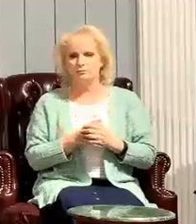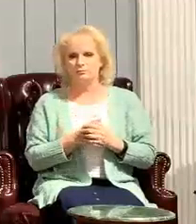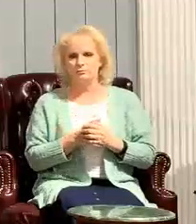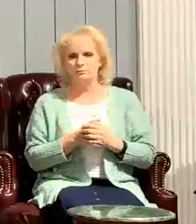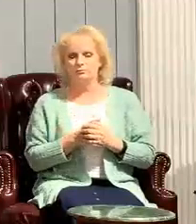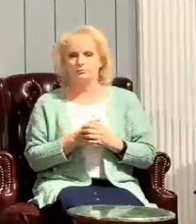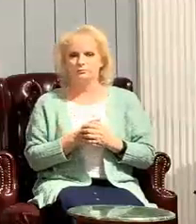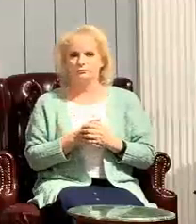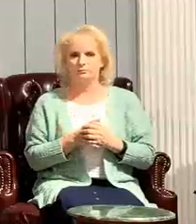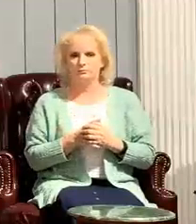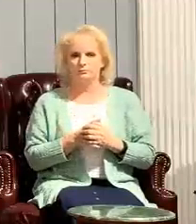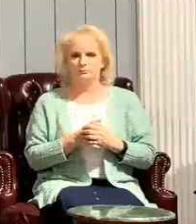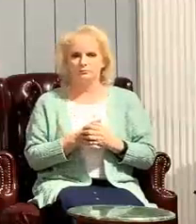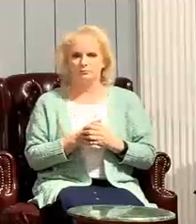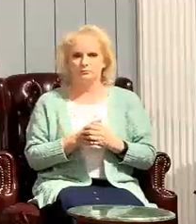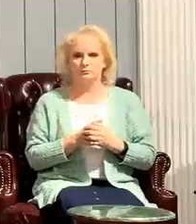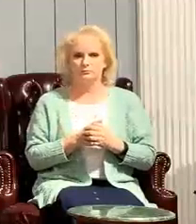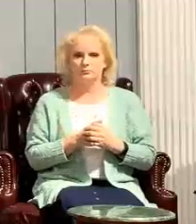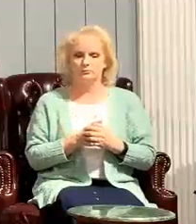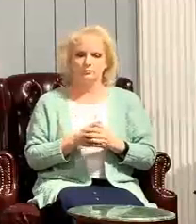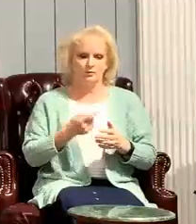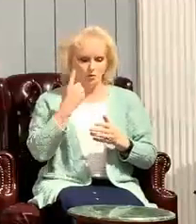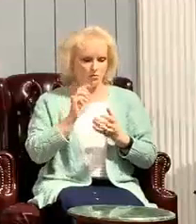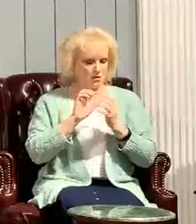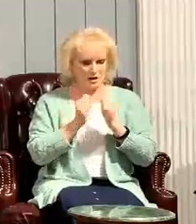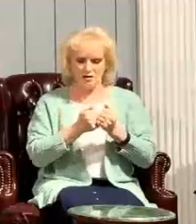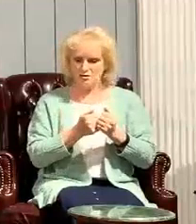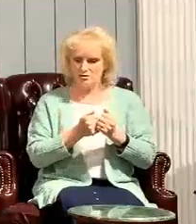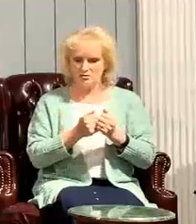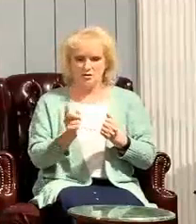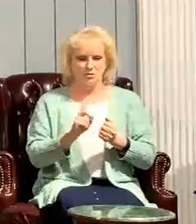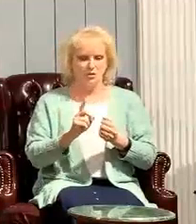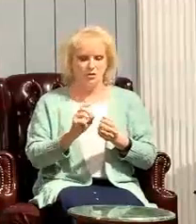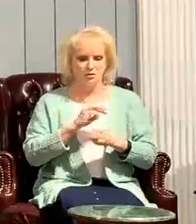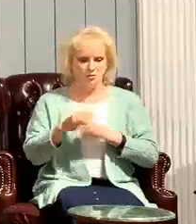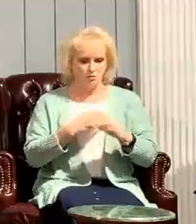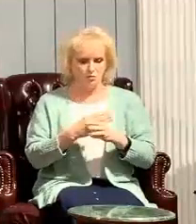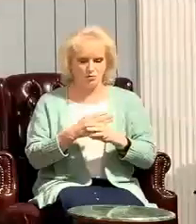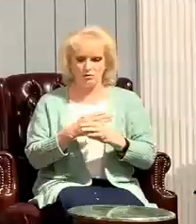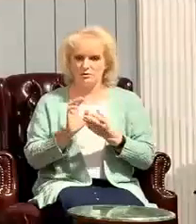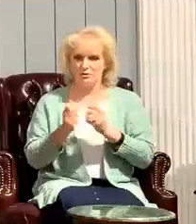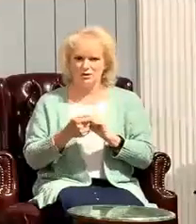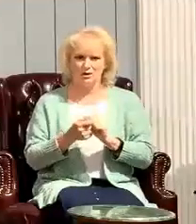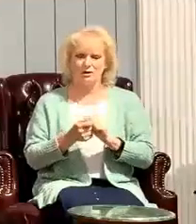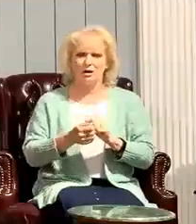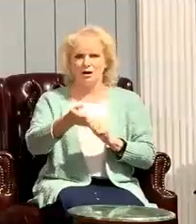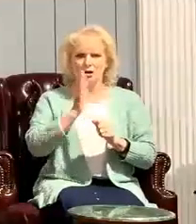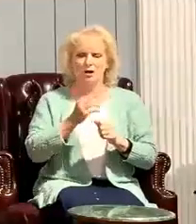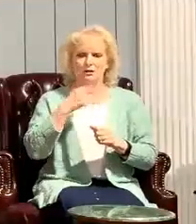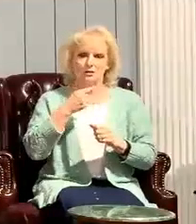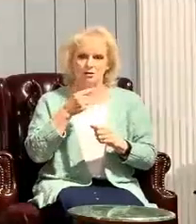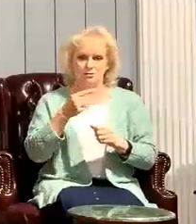And just one of those areas that places change, the world's changed. God tells his believers, he tells his people to be